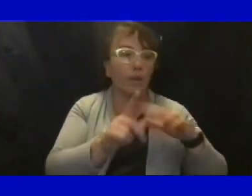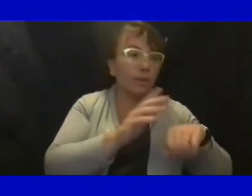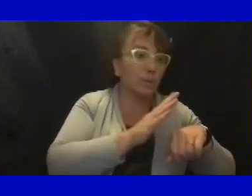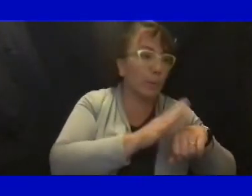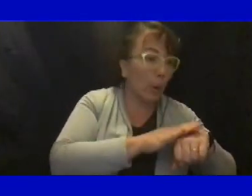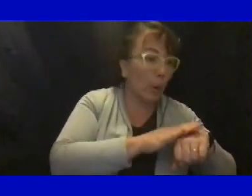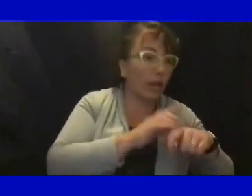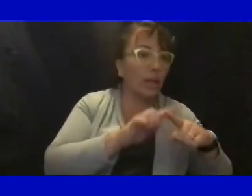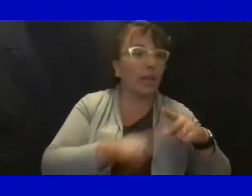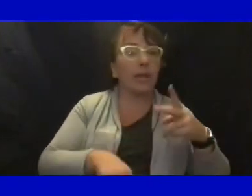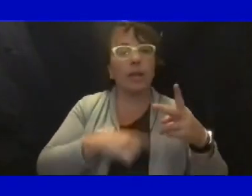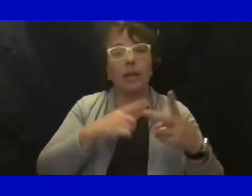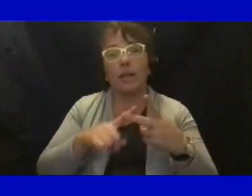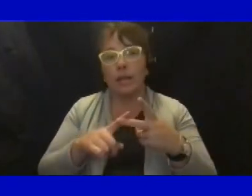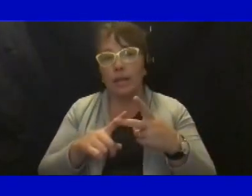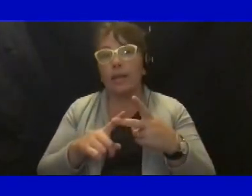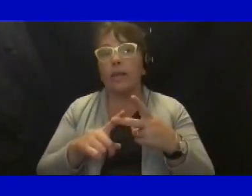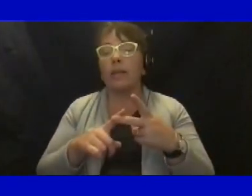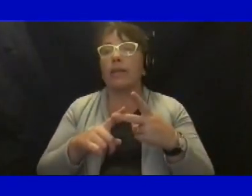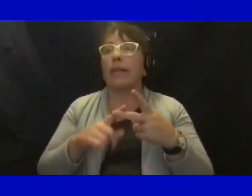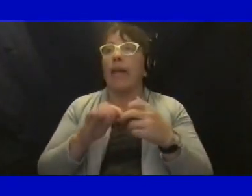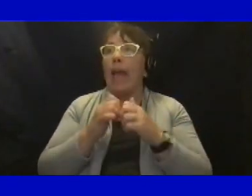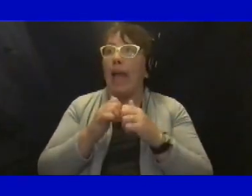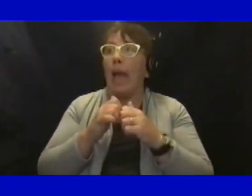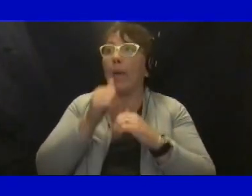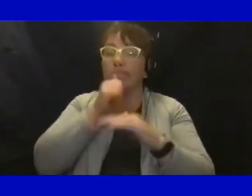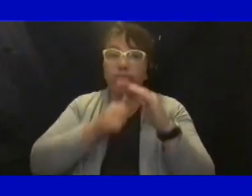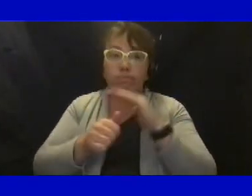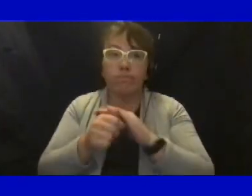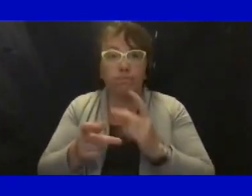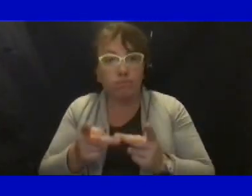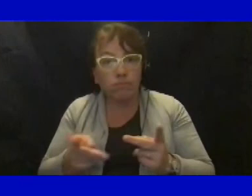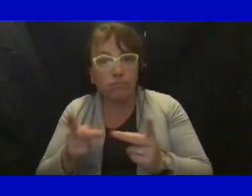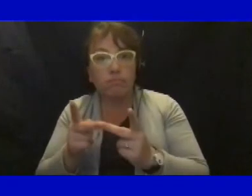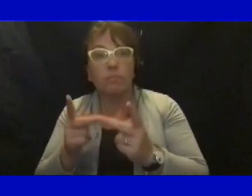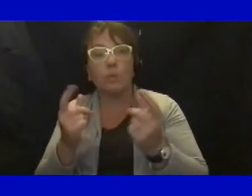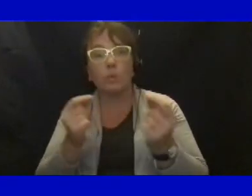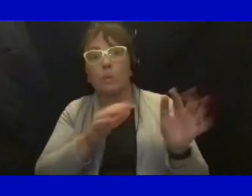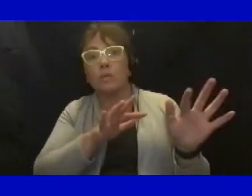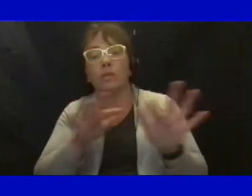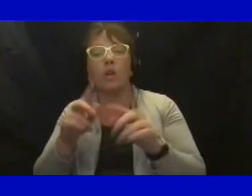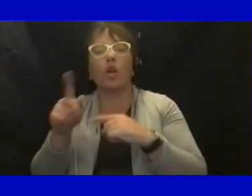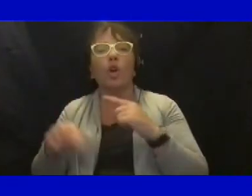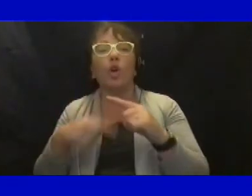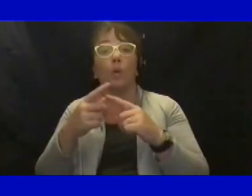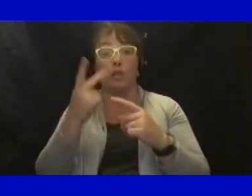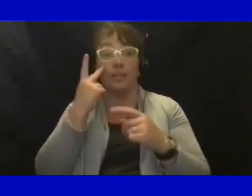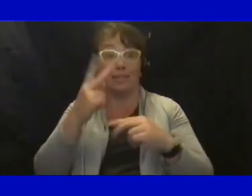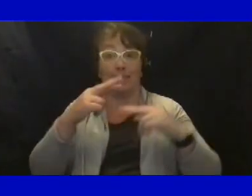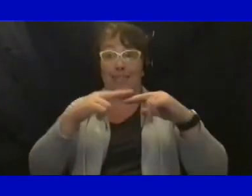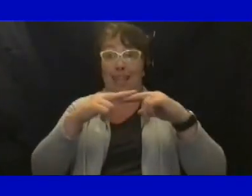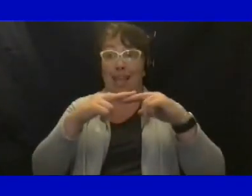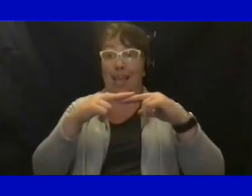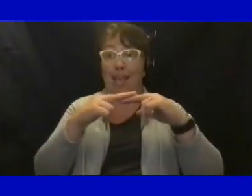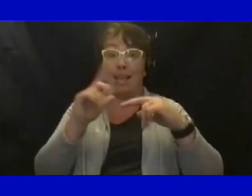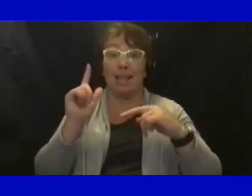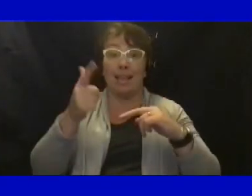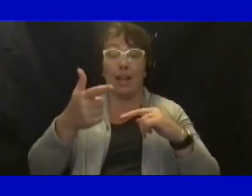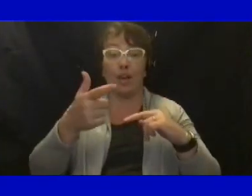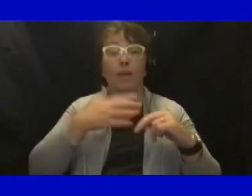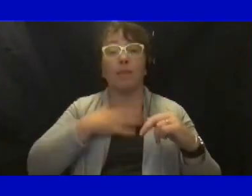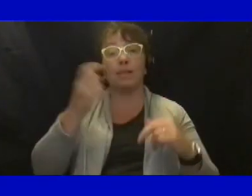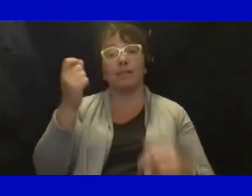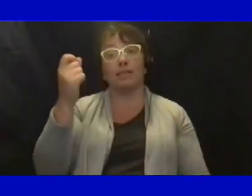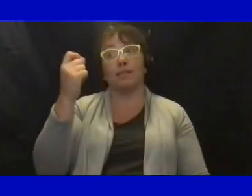orders. Please, when the slide appears later on in the presentation, please understand